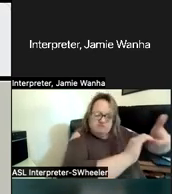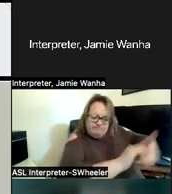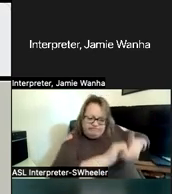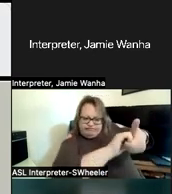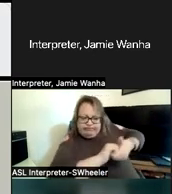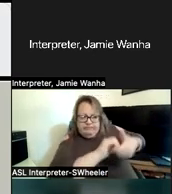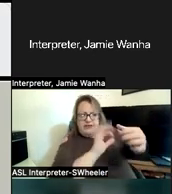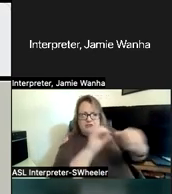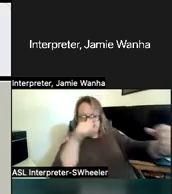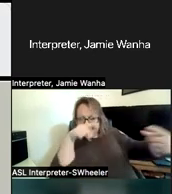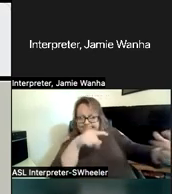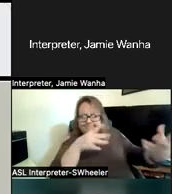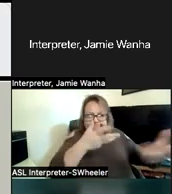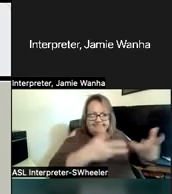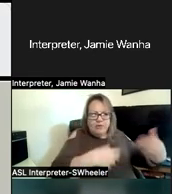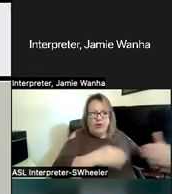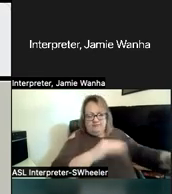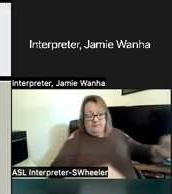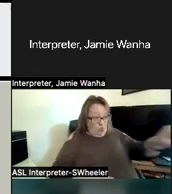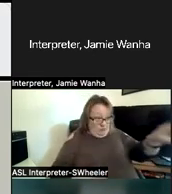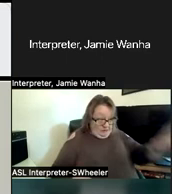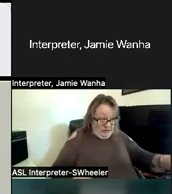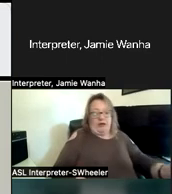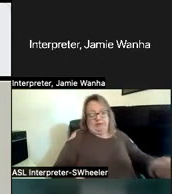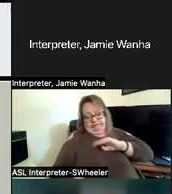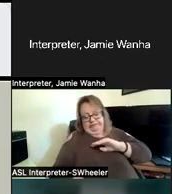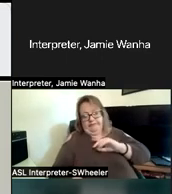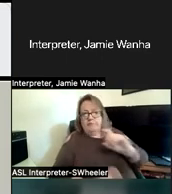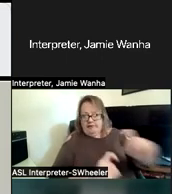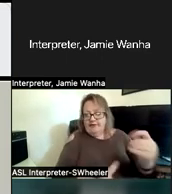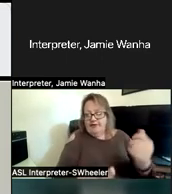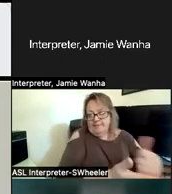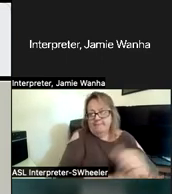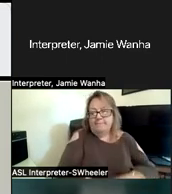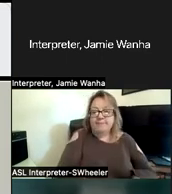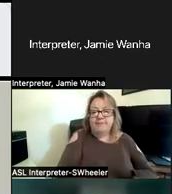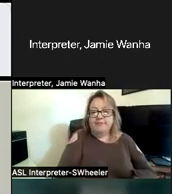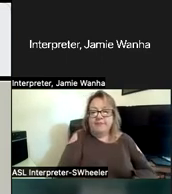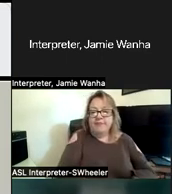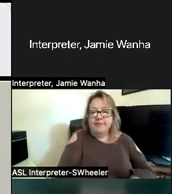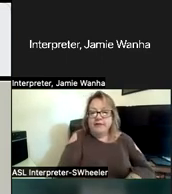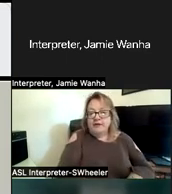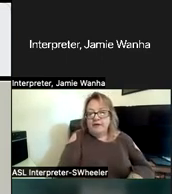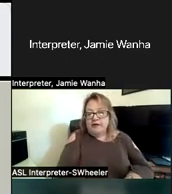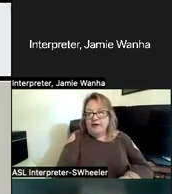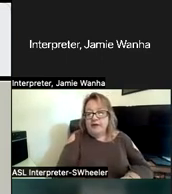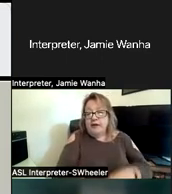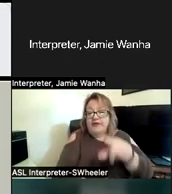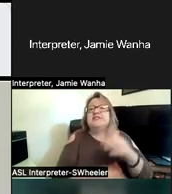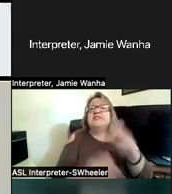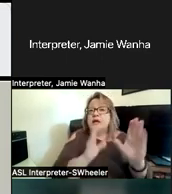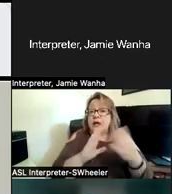we meet every unmet need at the time. All right, resources though. This is community